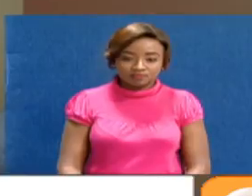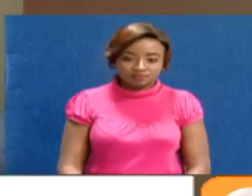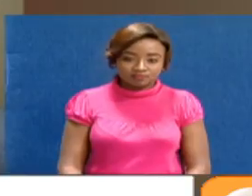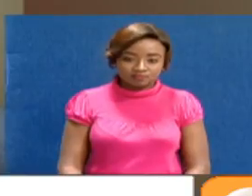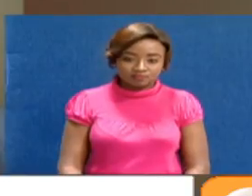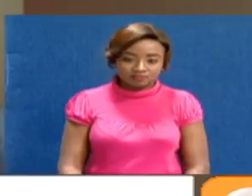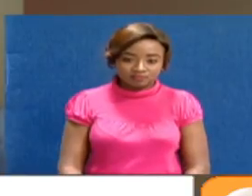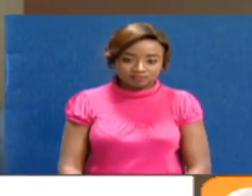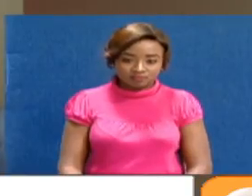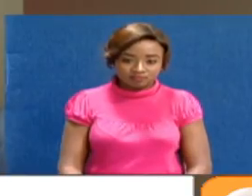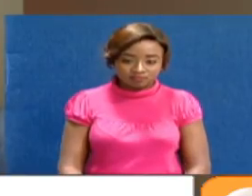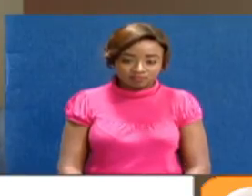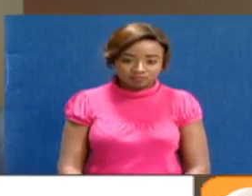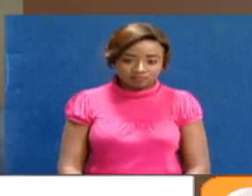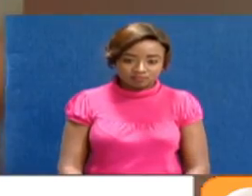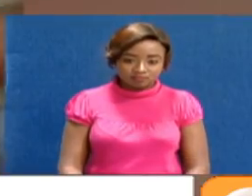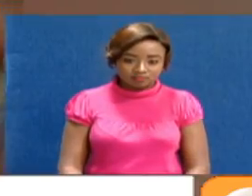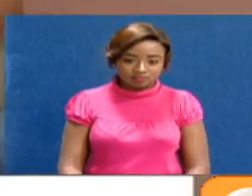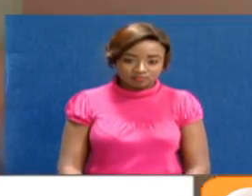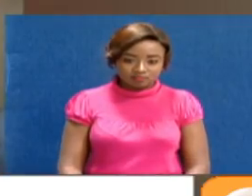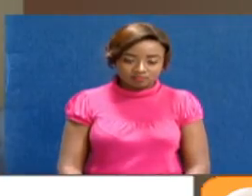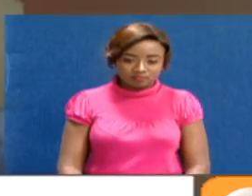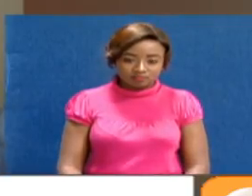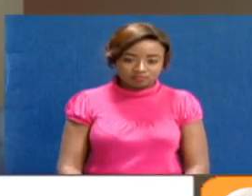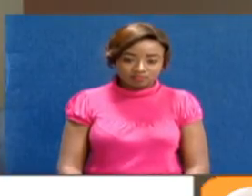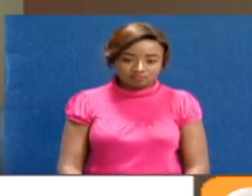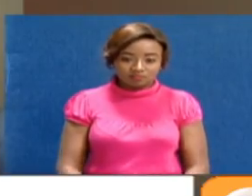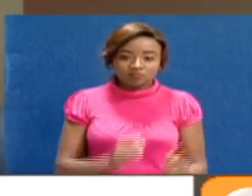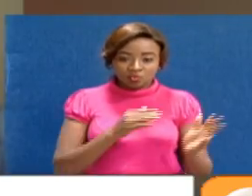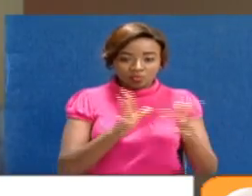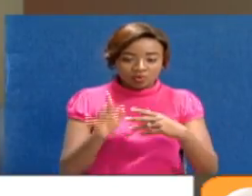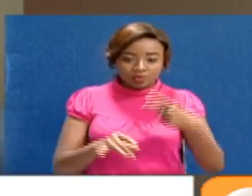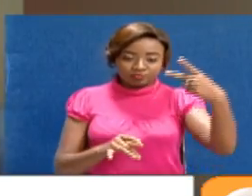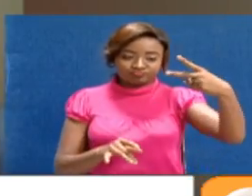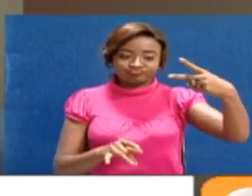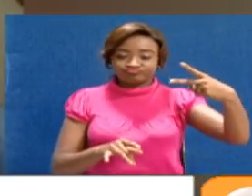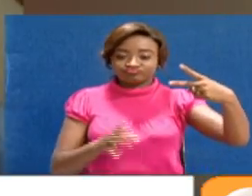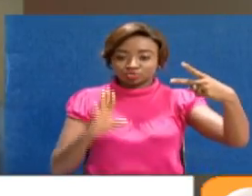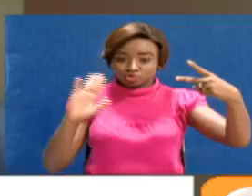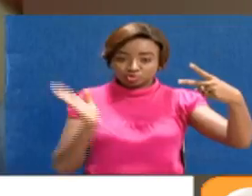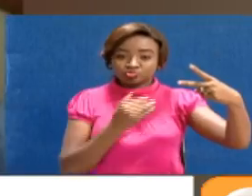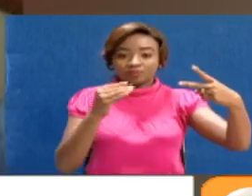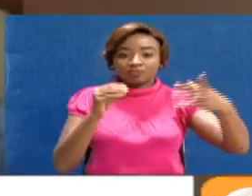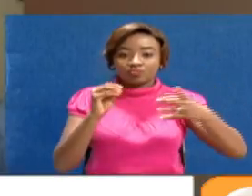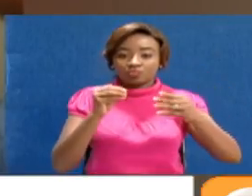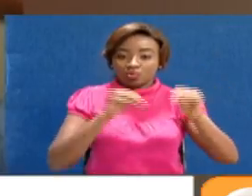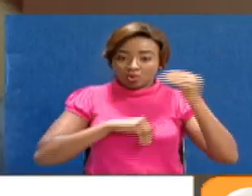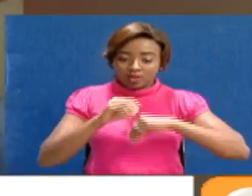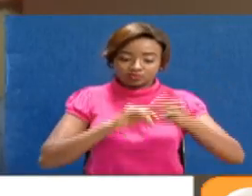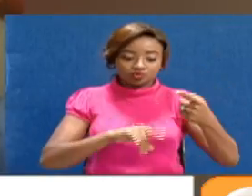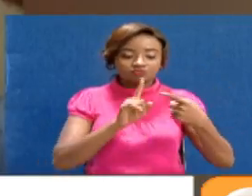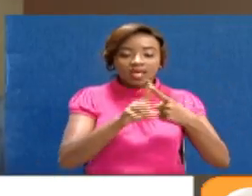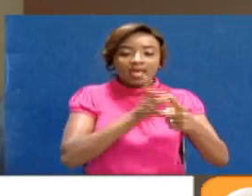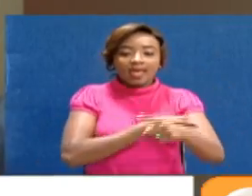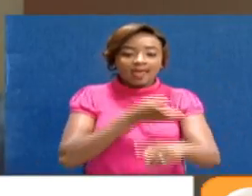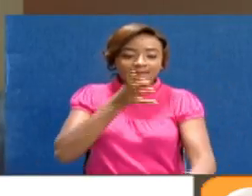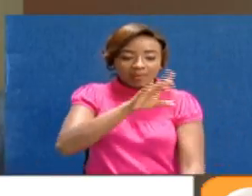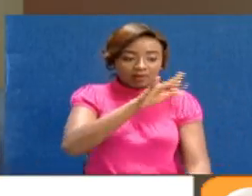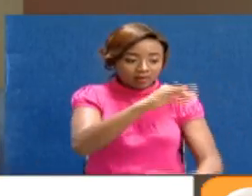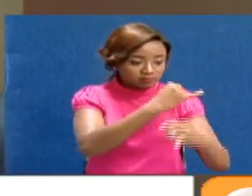Two ways we can win the war against corruption. Number one, empower the institutions that are entrusted to fight the